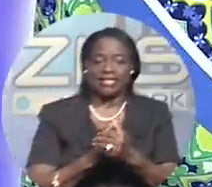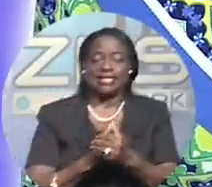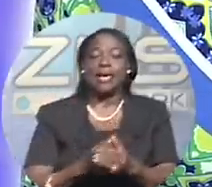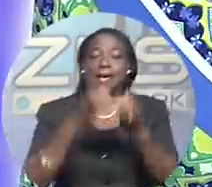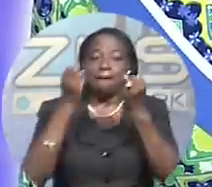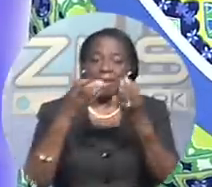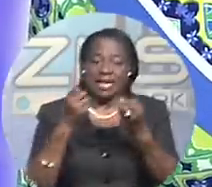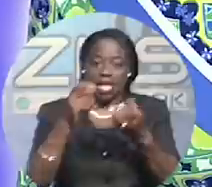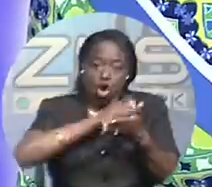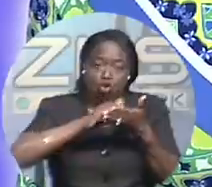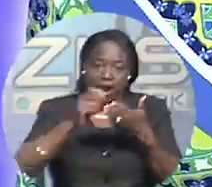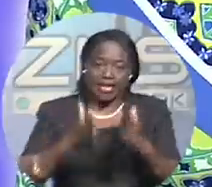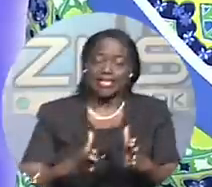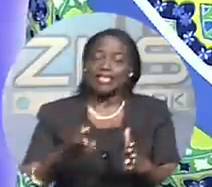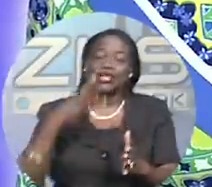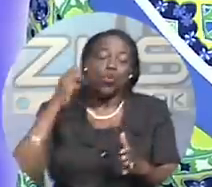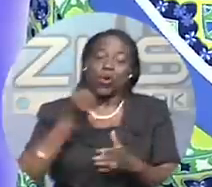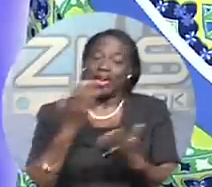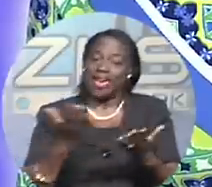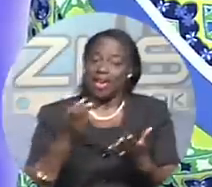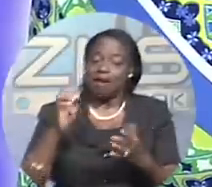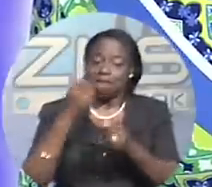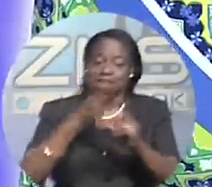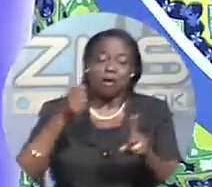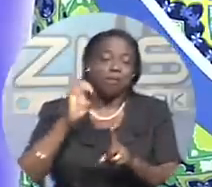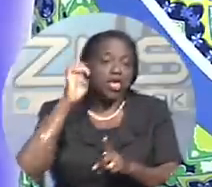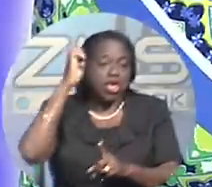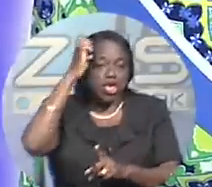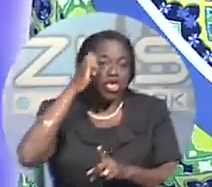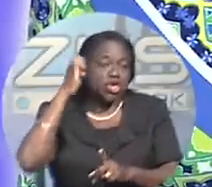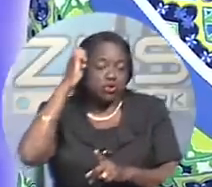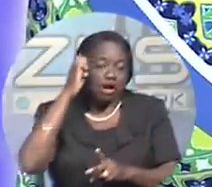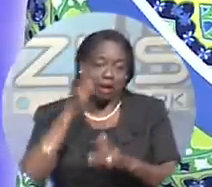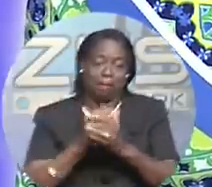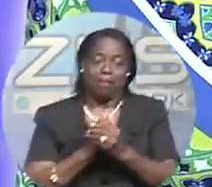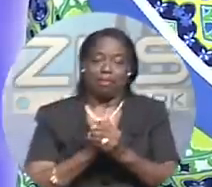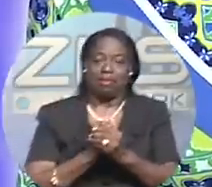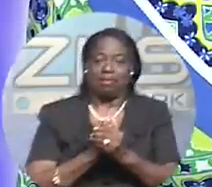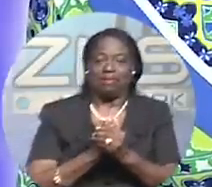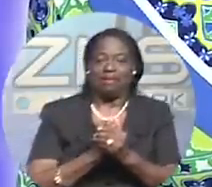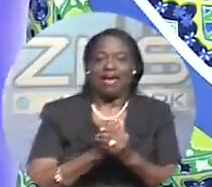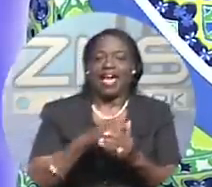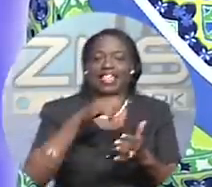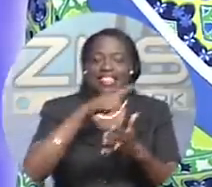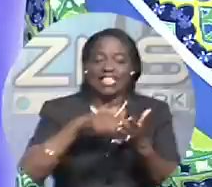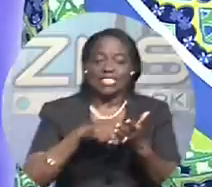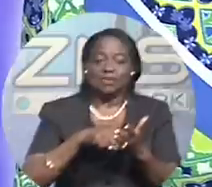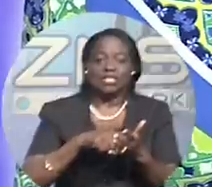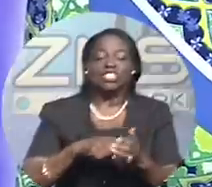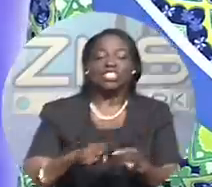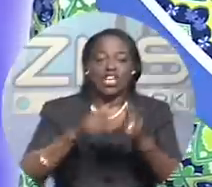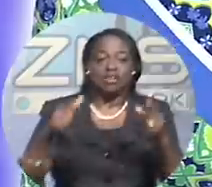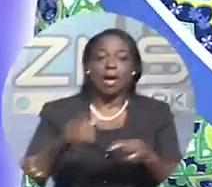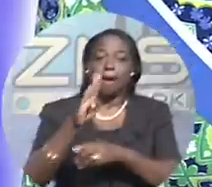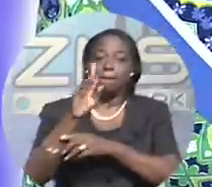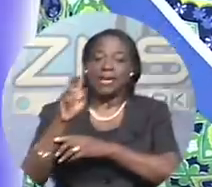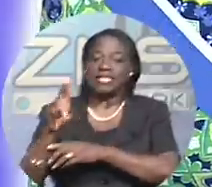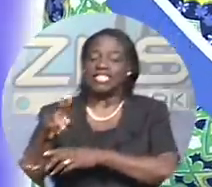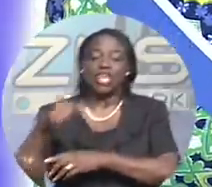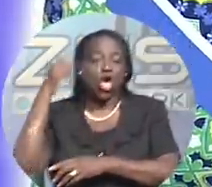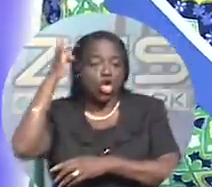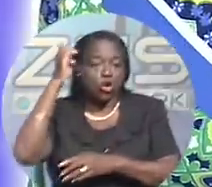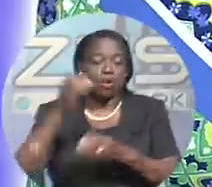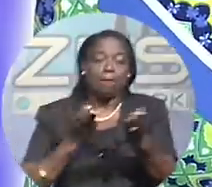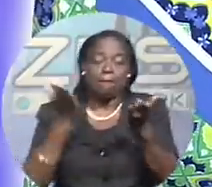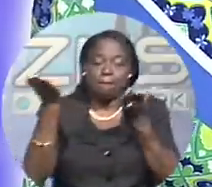experience firsthand, giving the Bahamas as a destination the priceless exposure it needs to generate a buzz within the European market.